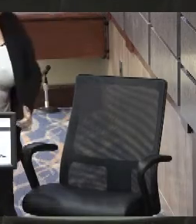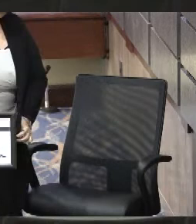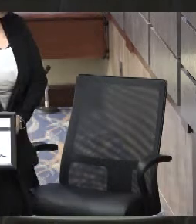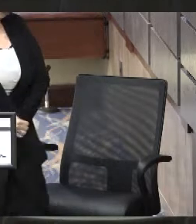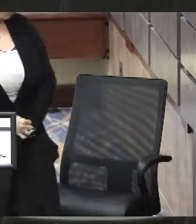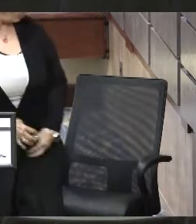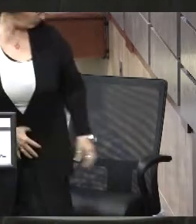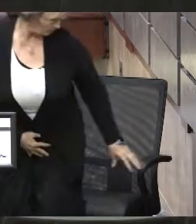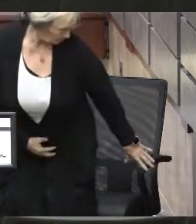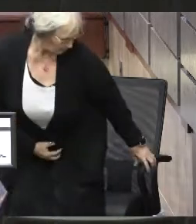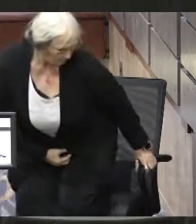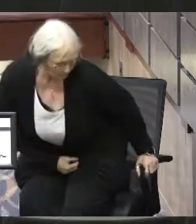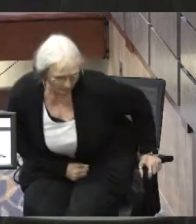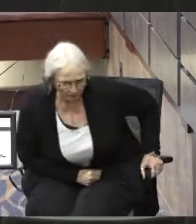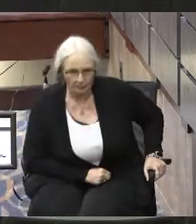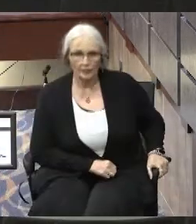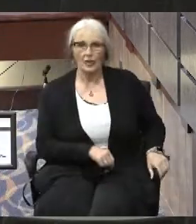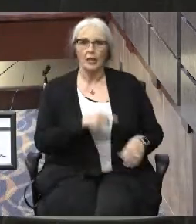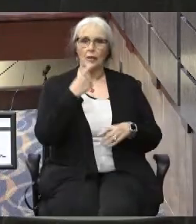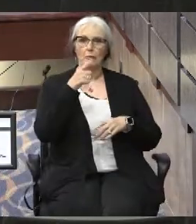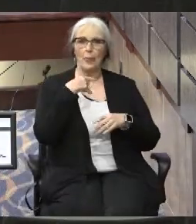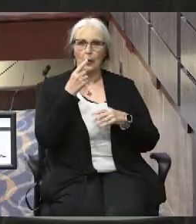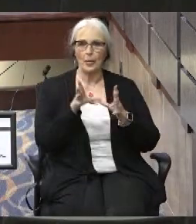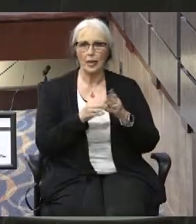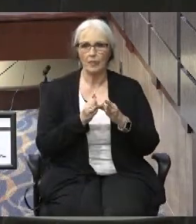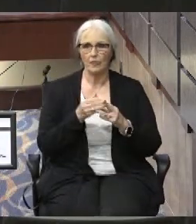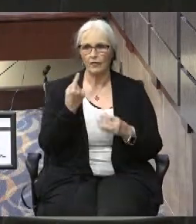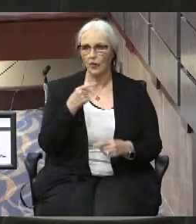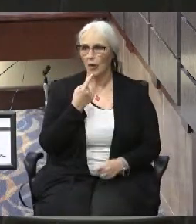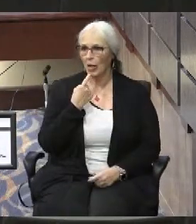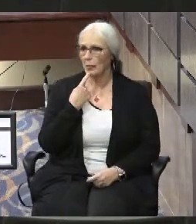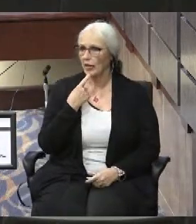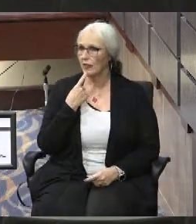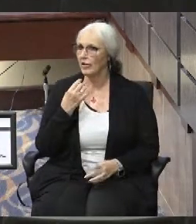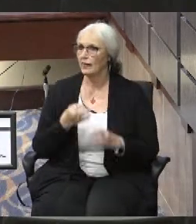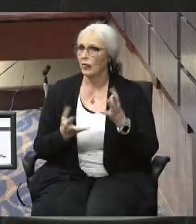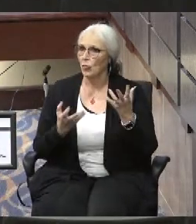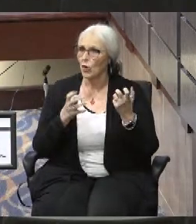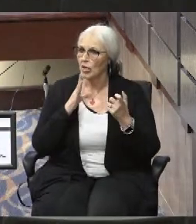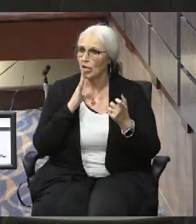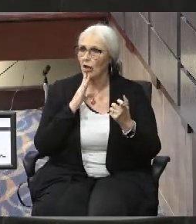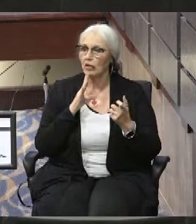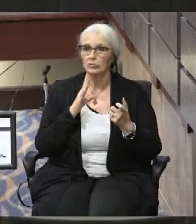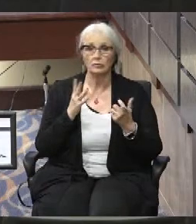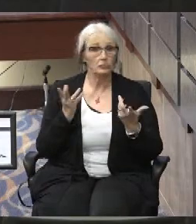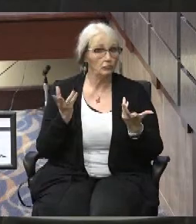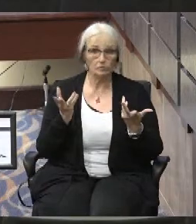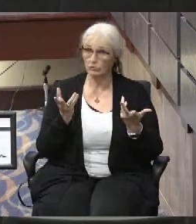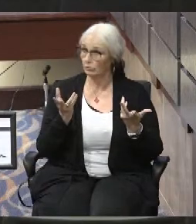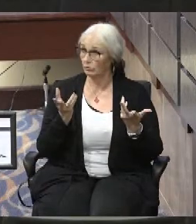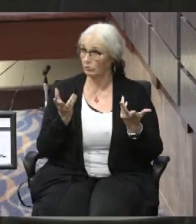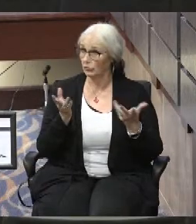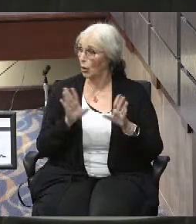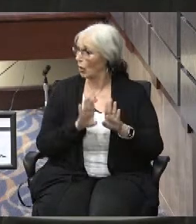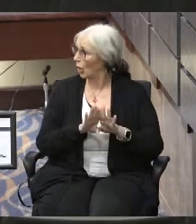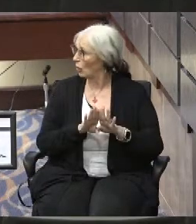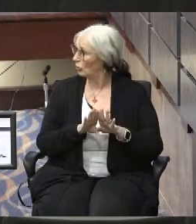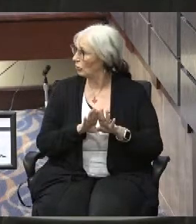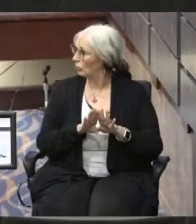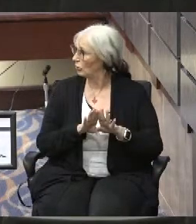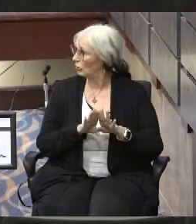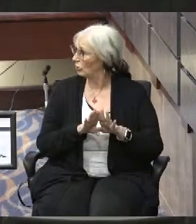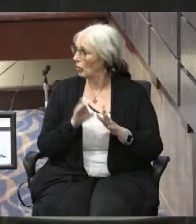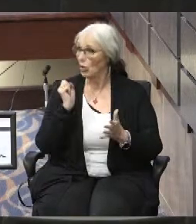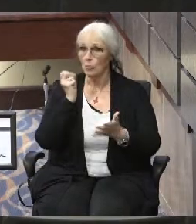We'll open a public hearing for comments. Is there anyone here to speak on this item? If not, we'll close the public hearing and I'll ask for a motion. Move for approval on